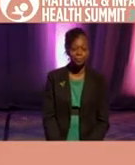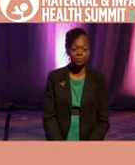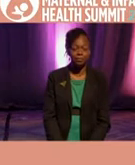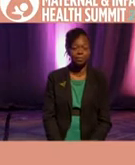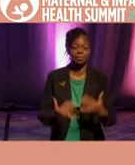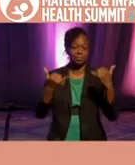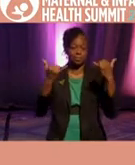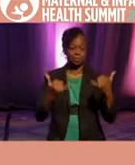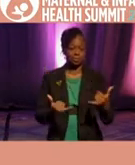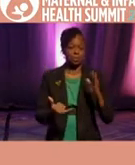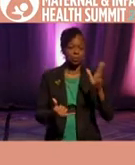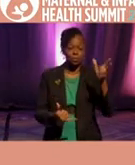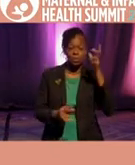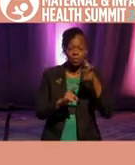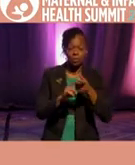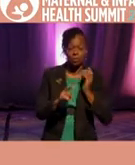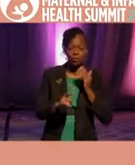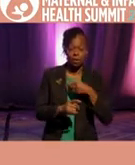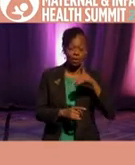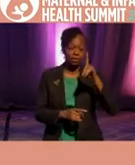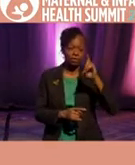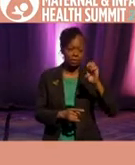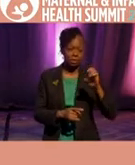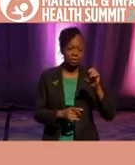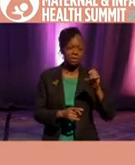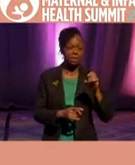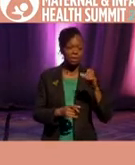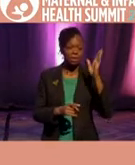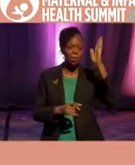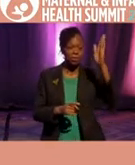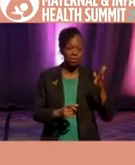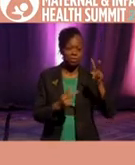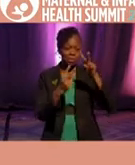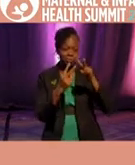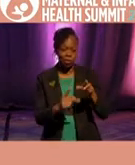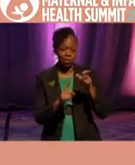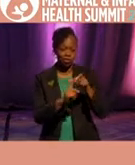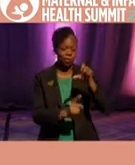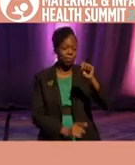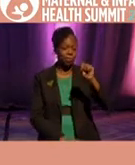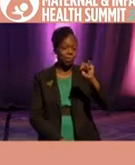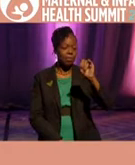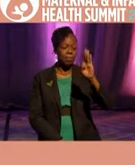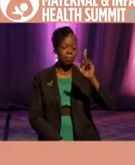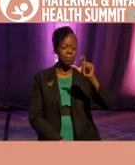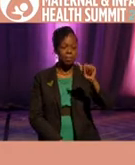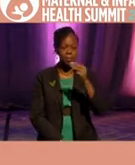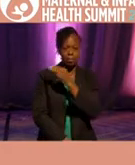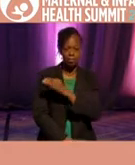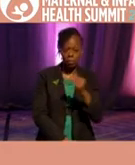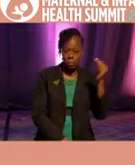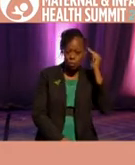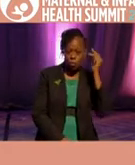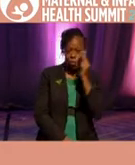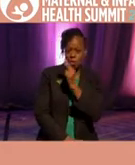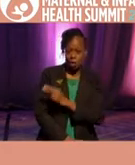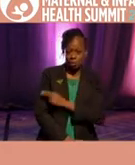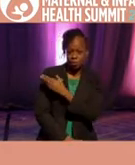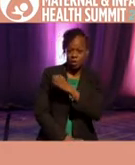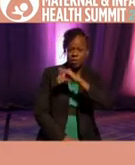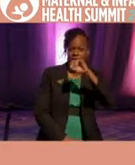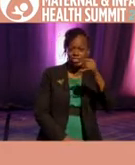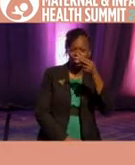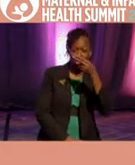And now we will hear from our DC Hope presenter partner, Sibley Memorial Hospital and Johns Hopkins Medicine.